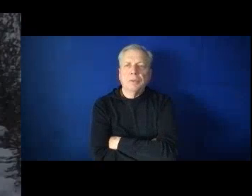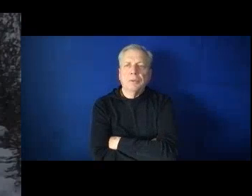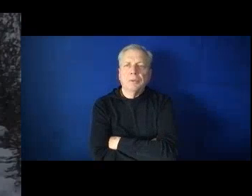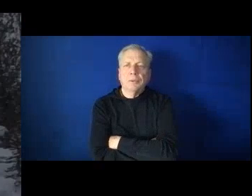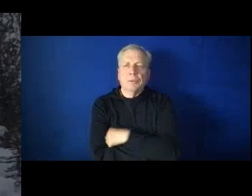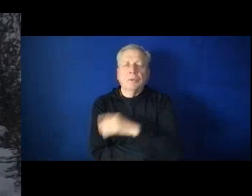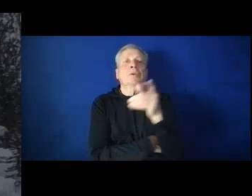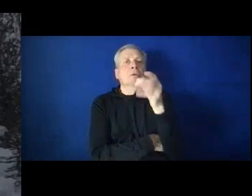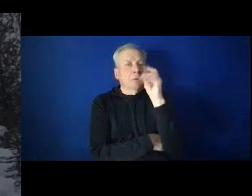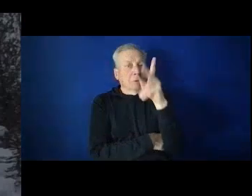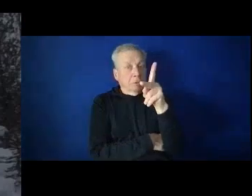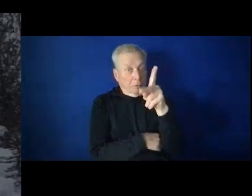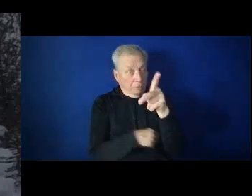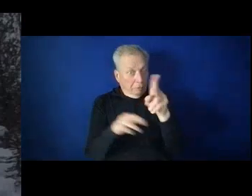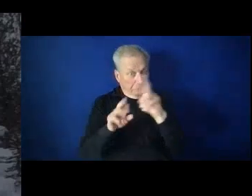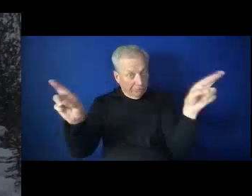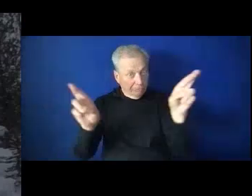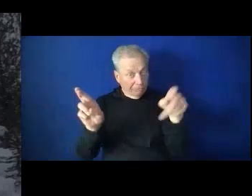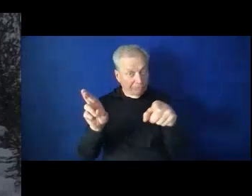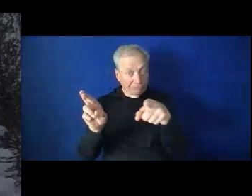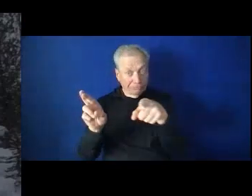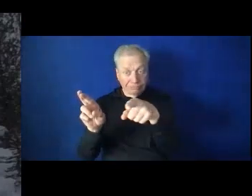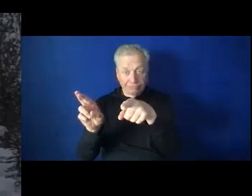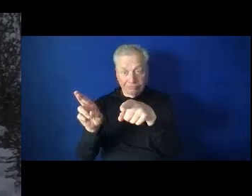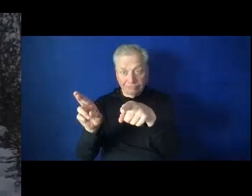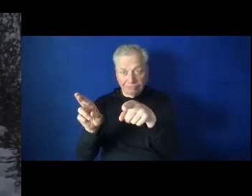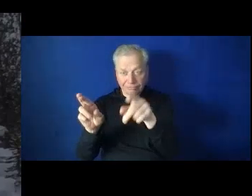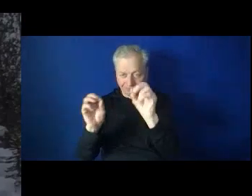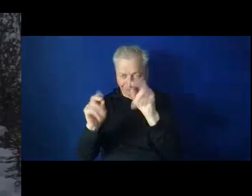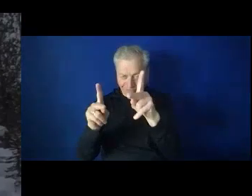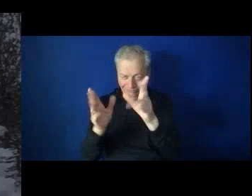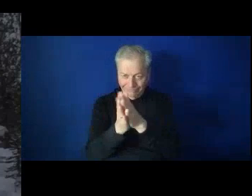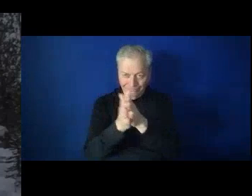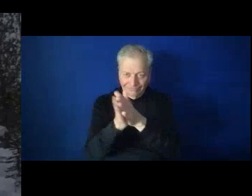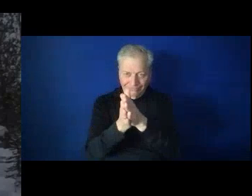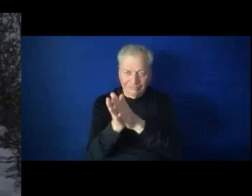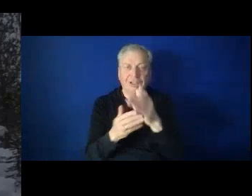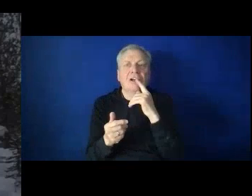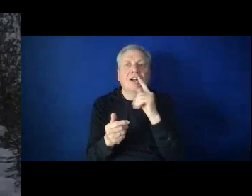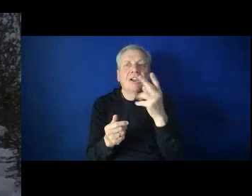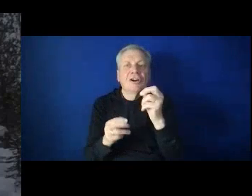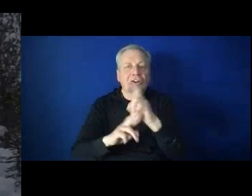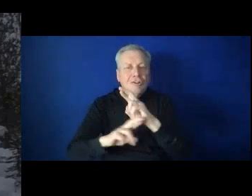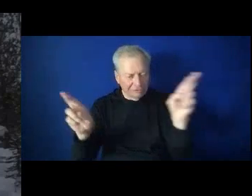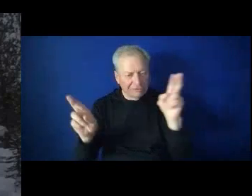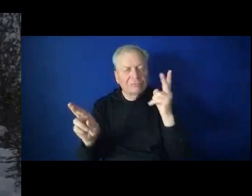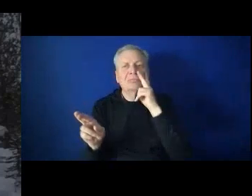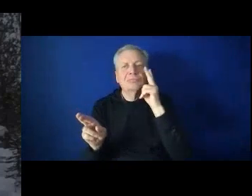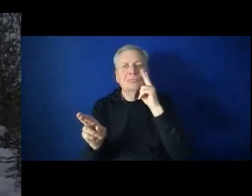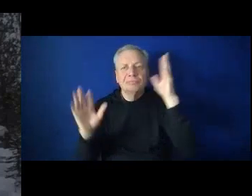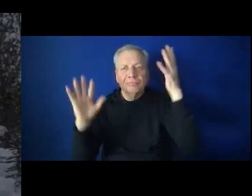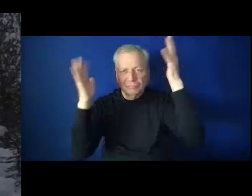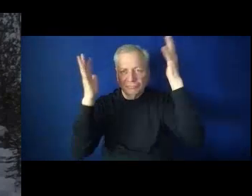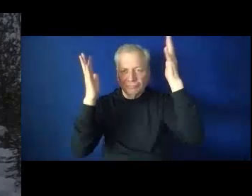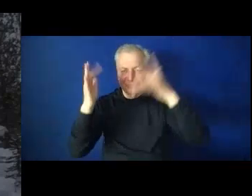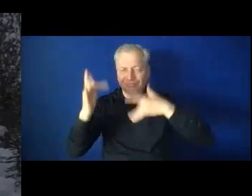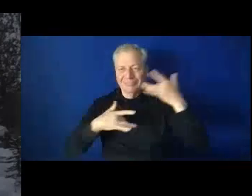All right. Are you guys ready? All right. They're ready. Let's hear.